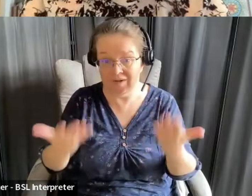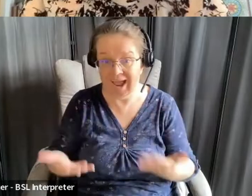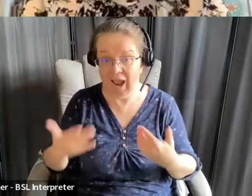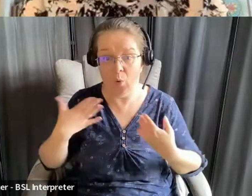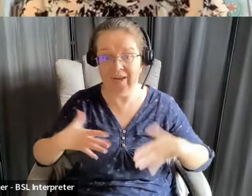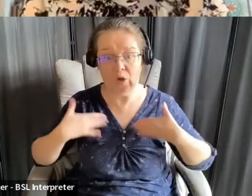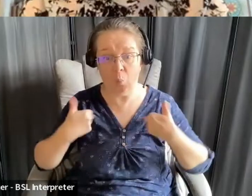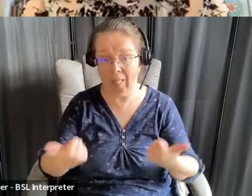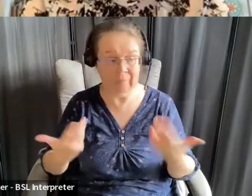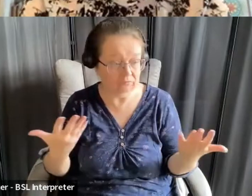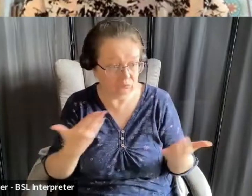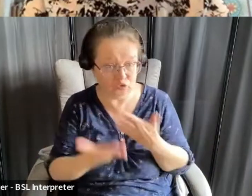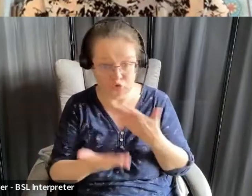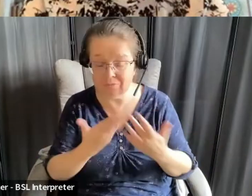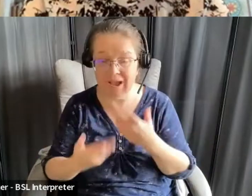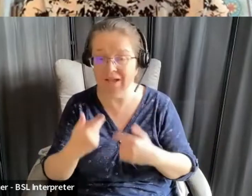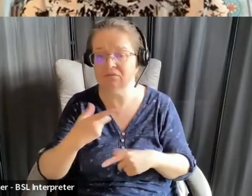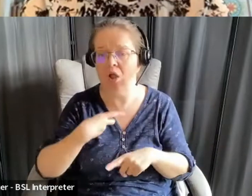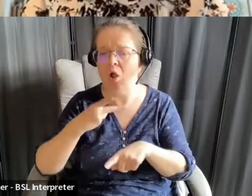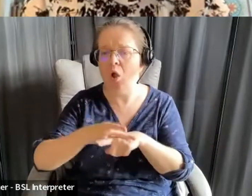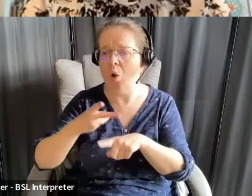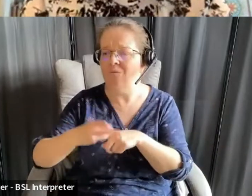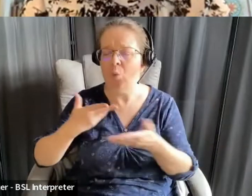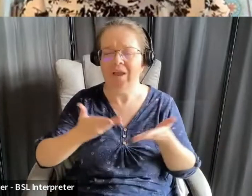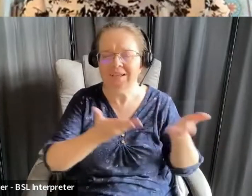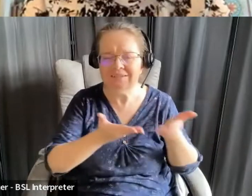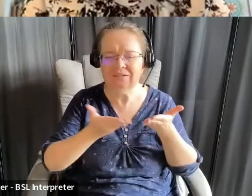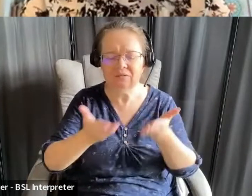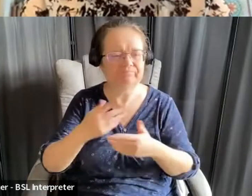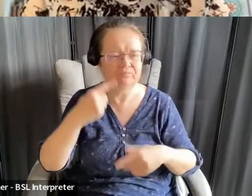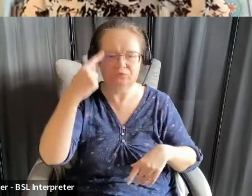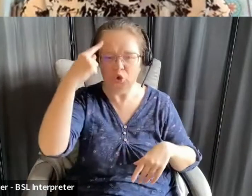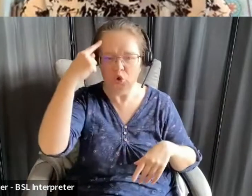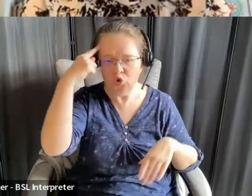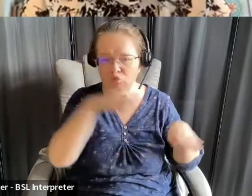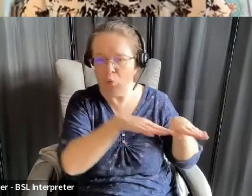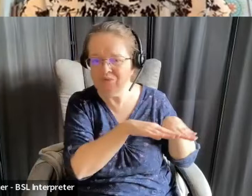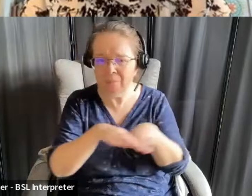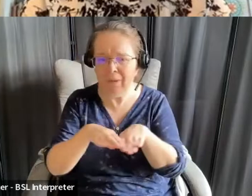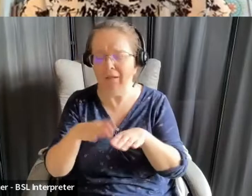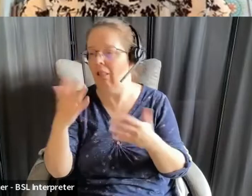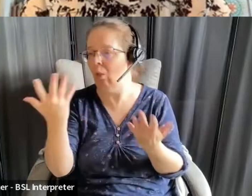are, if we all think differently, neurotypical or